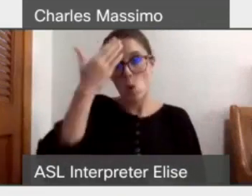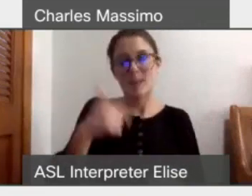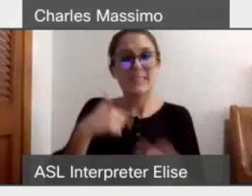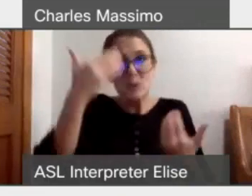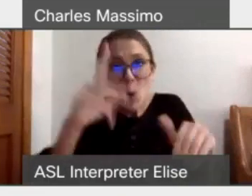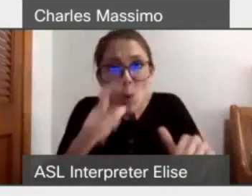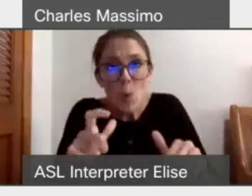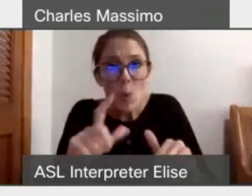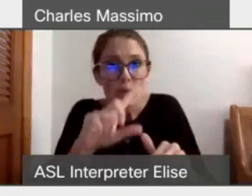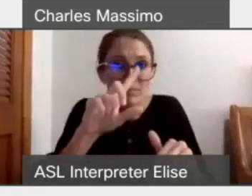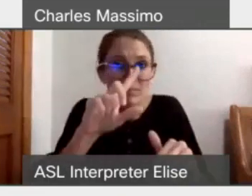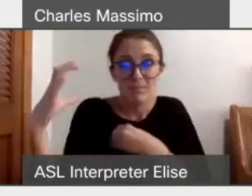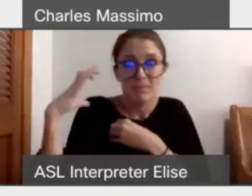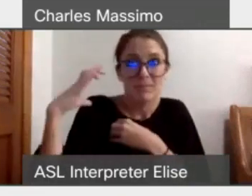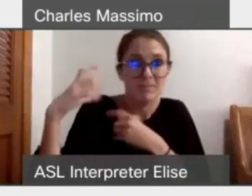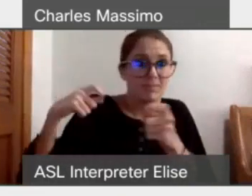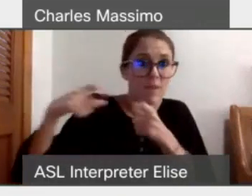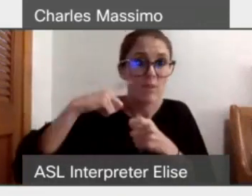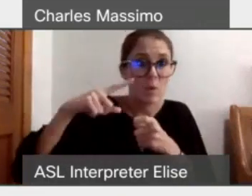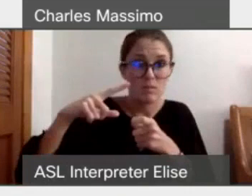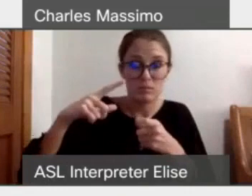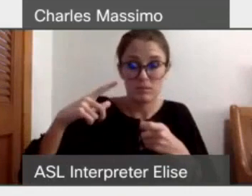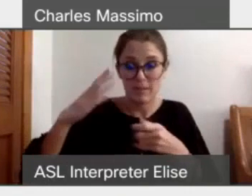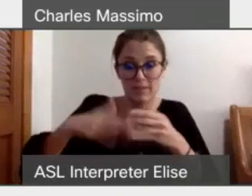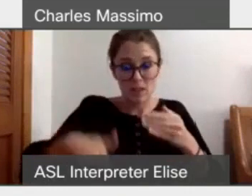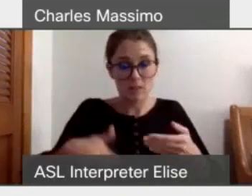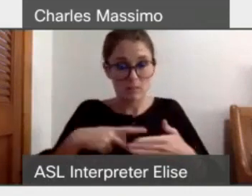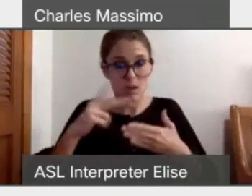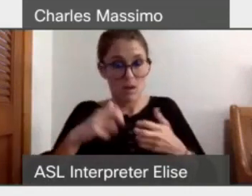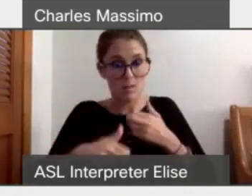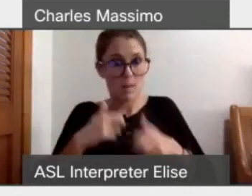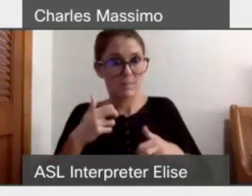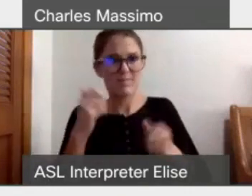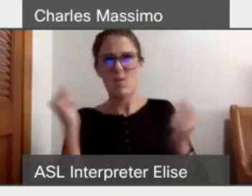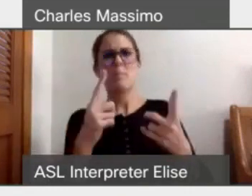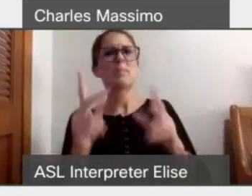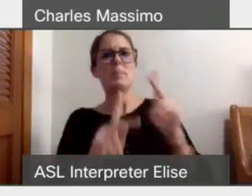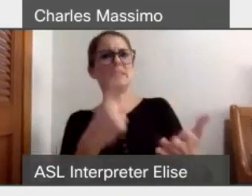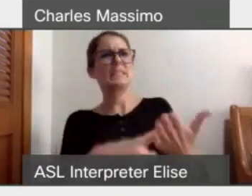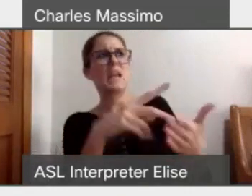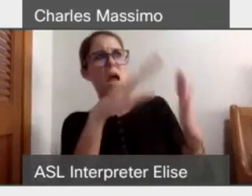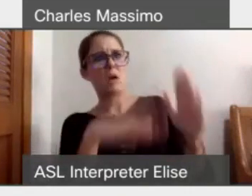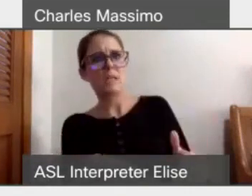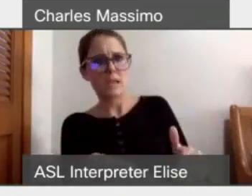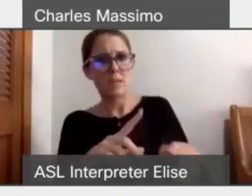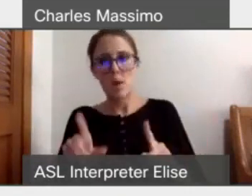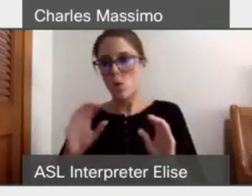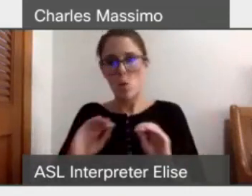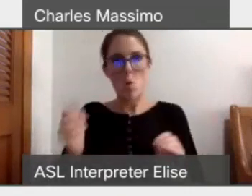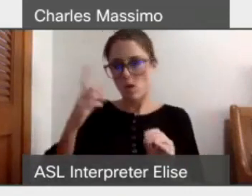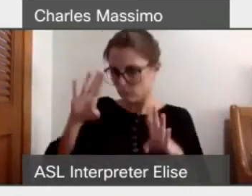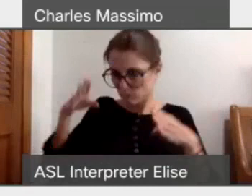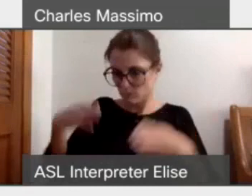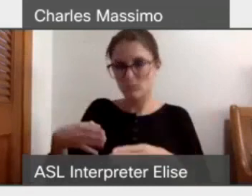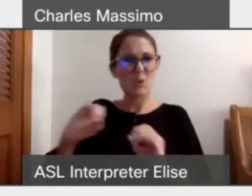person in charge of getting this done, because no one's realizing what the problem is. Everybody's just talking about housing, which of course is a huge problem, but no one's looking that there's no